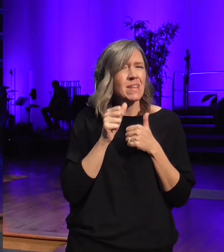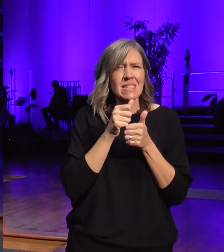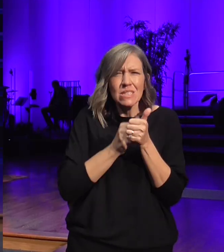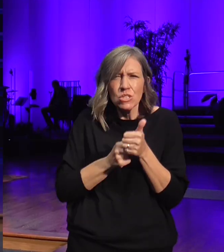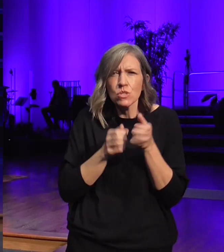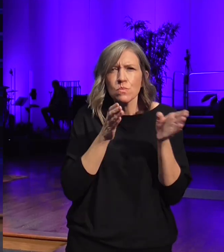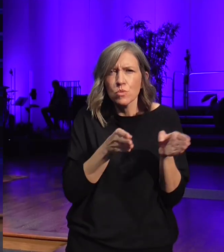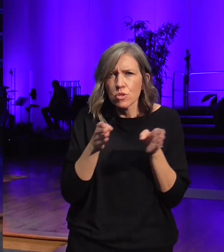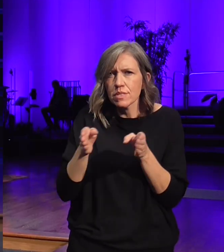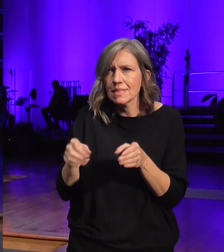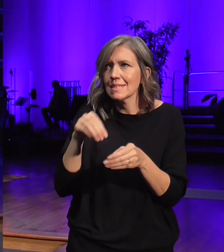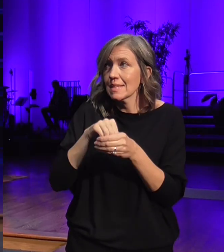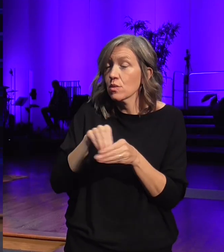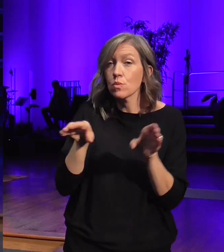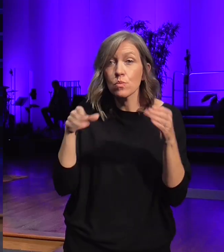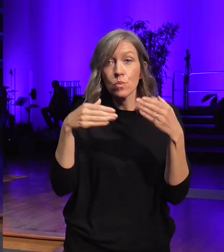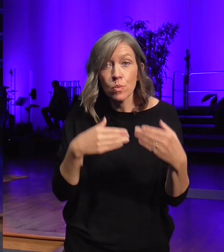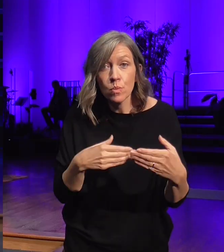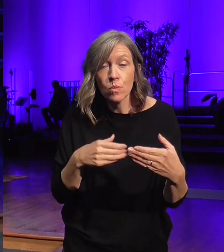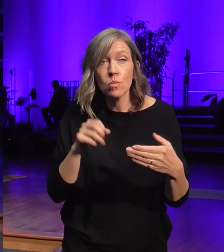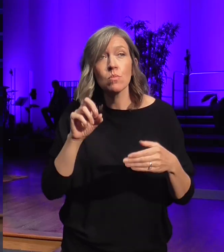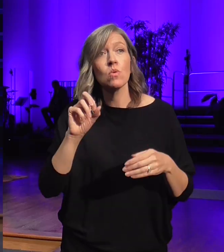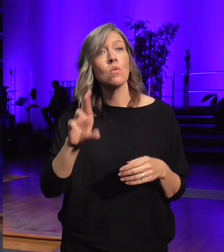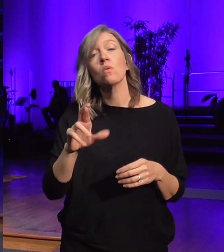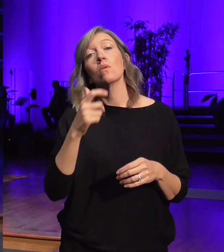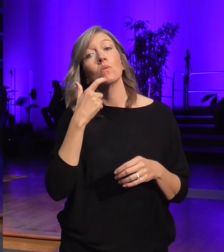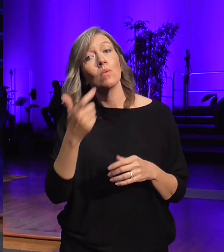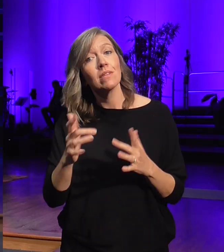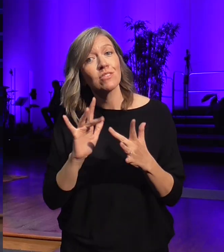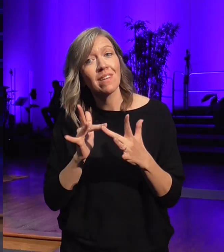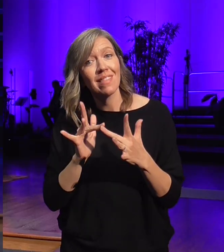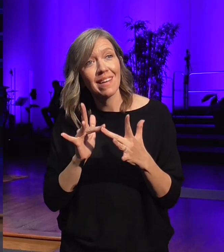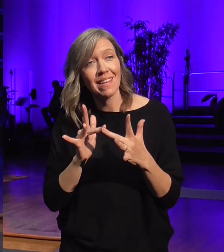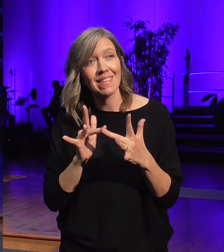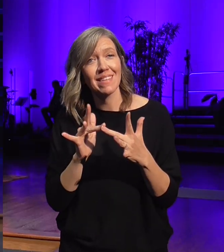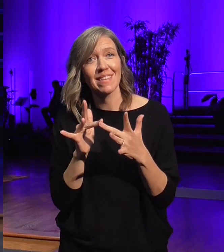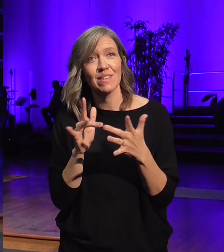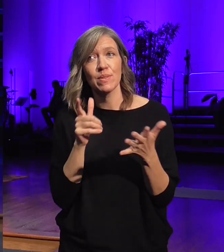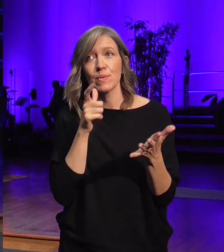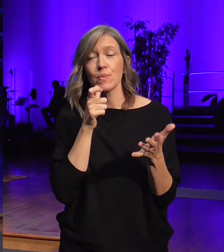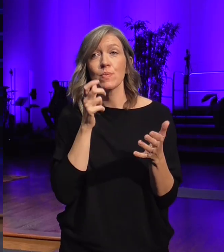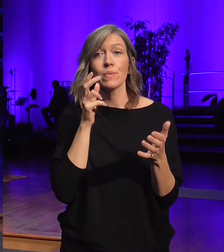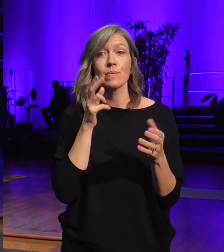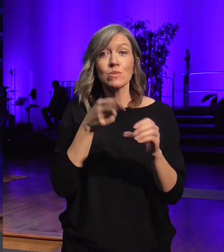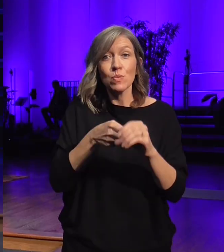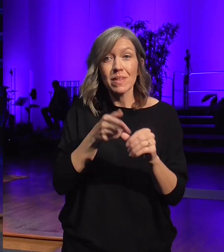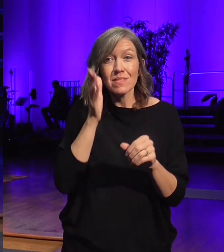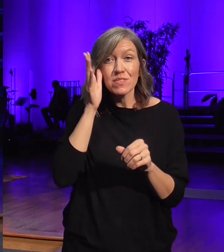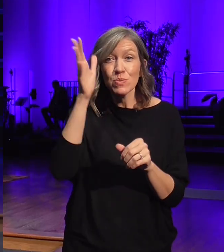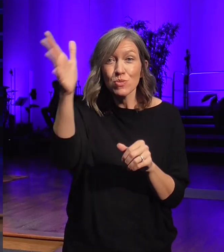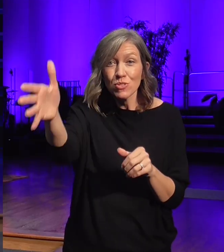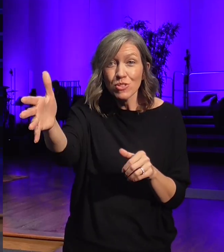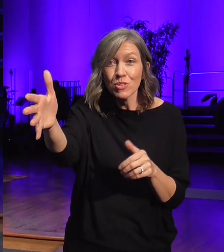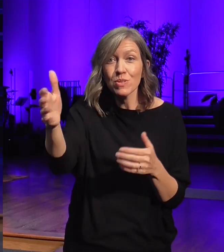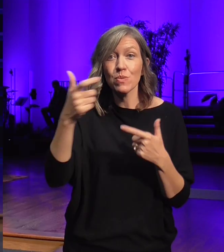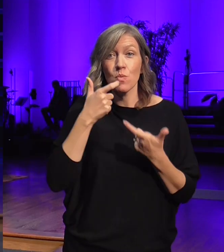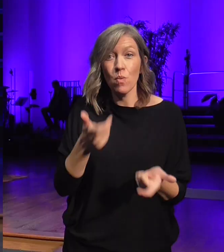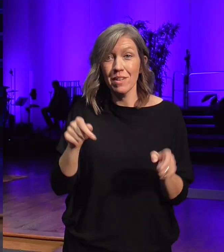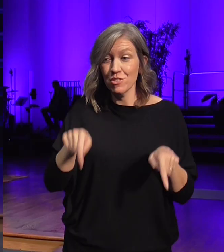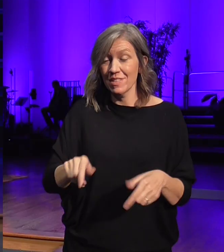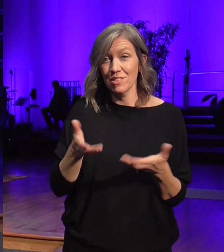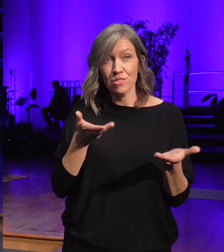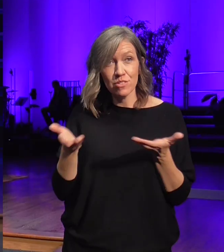who is joining us in this very room and online, who joins us in the future as they tune into this